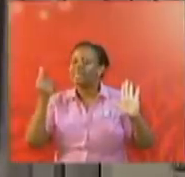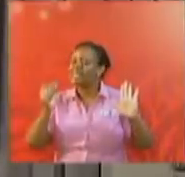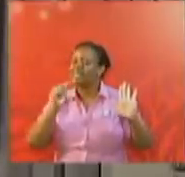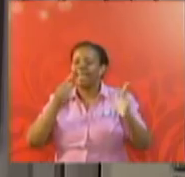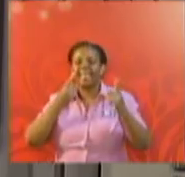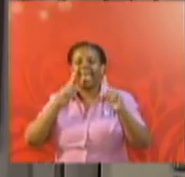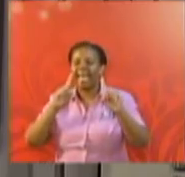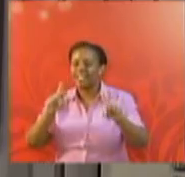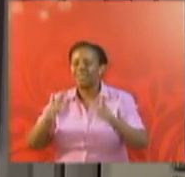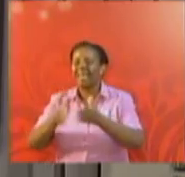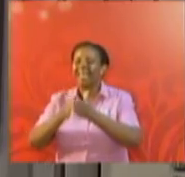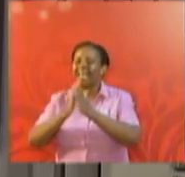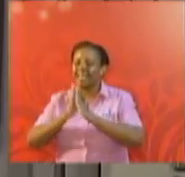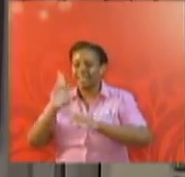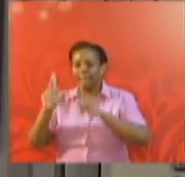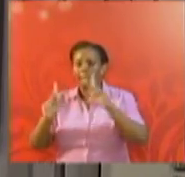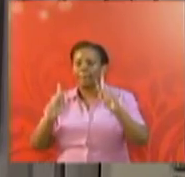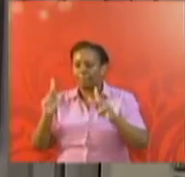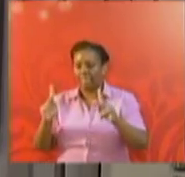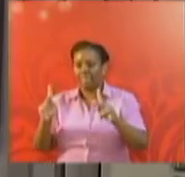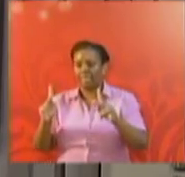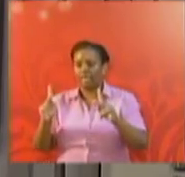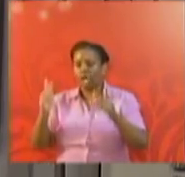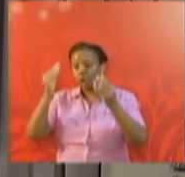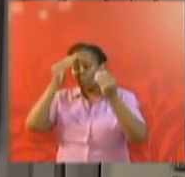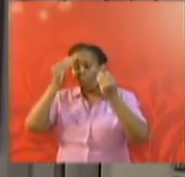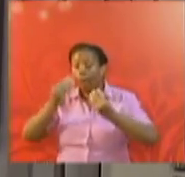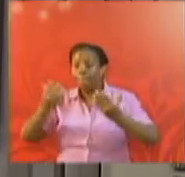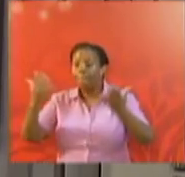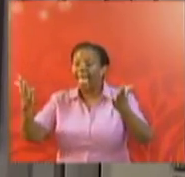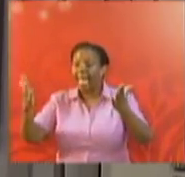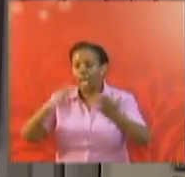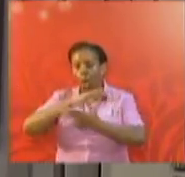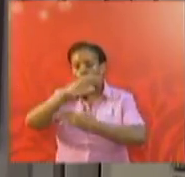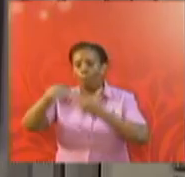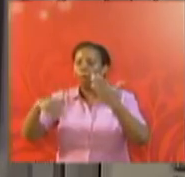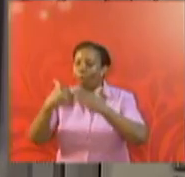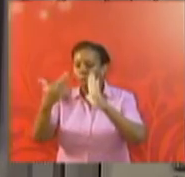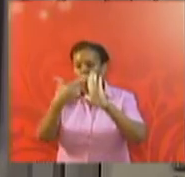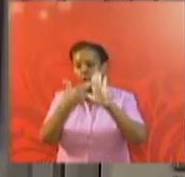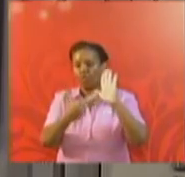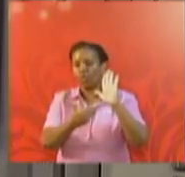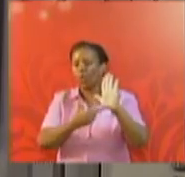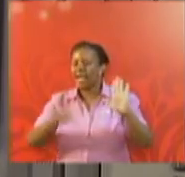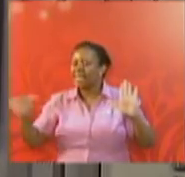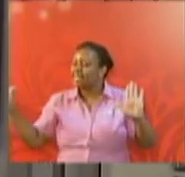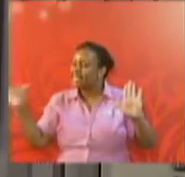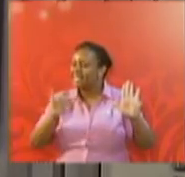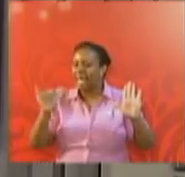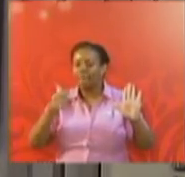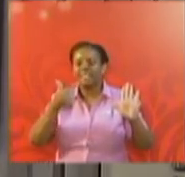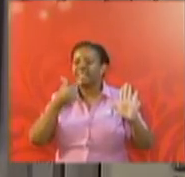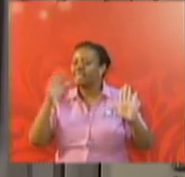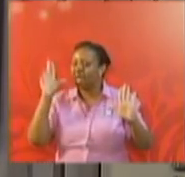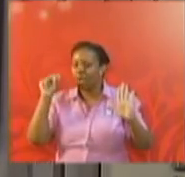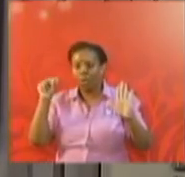to abide by the spirit of the law. That is, the same way we are saying no more than 5 in public, the spirit of the